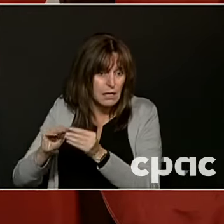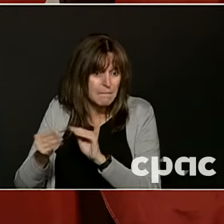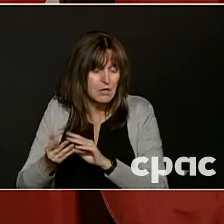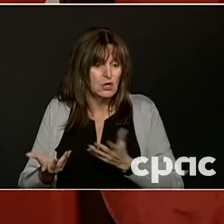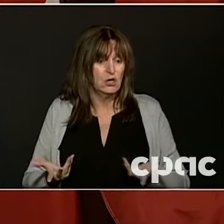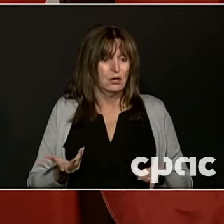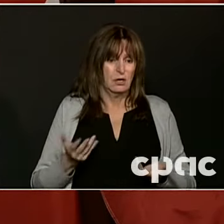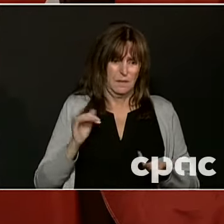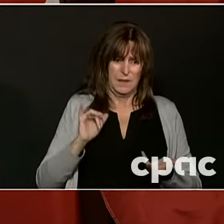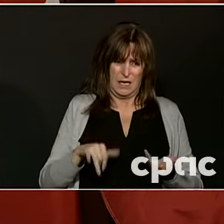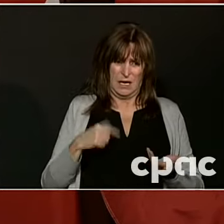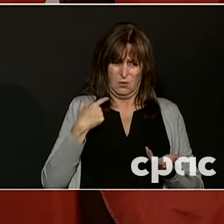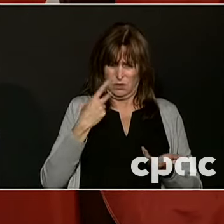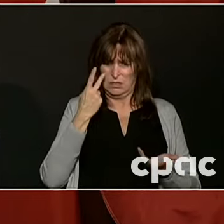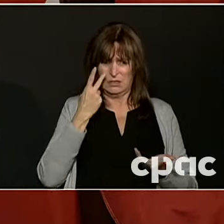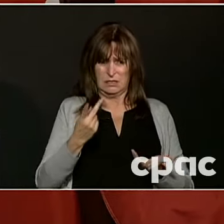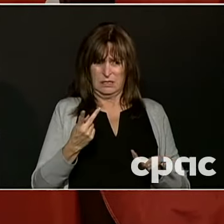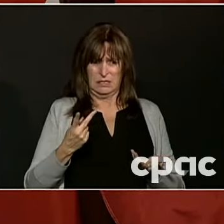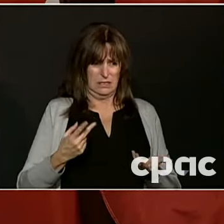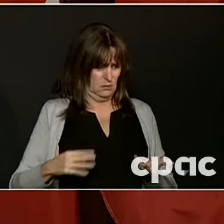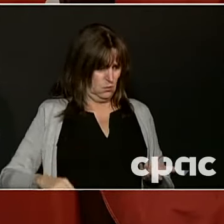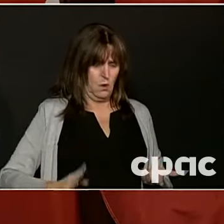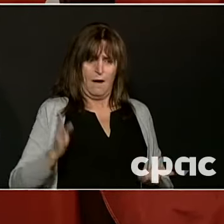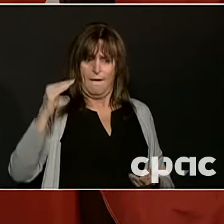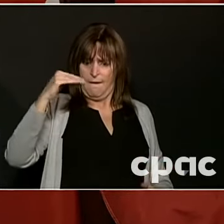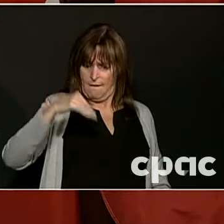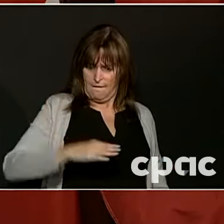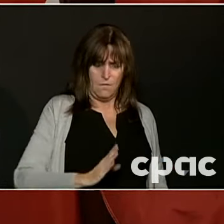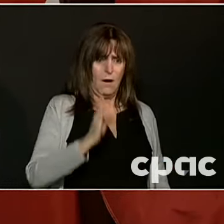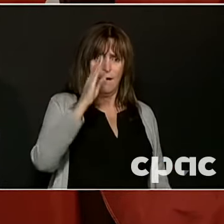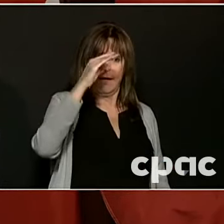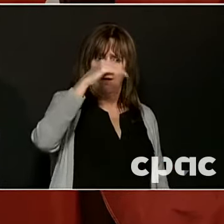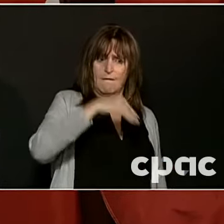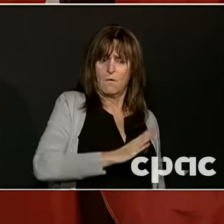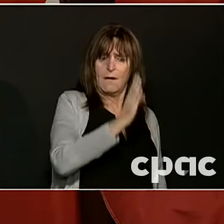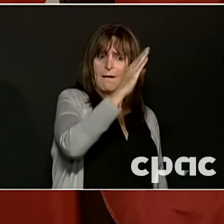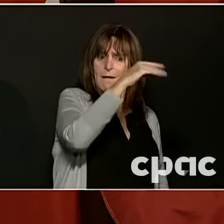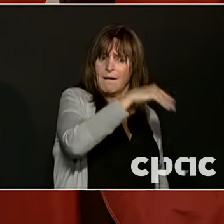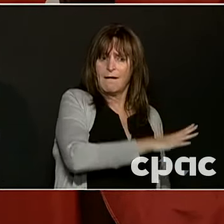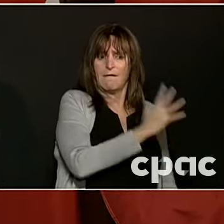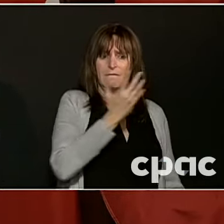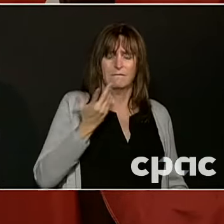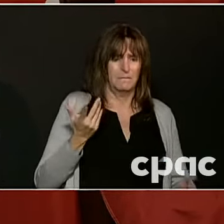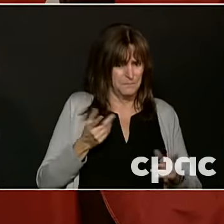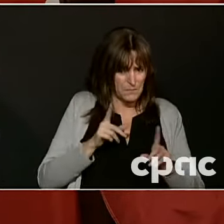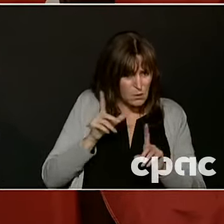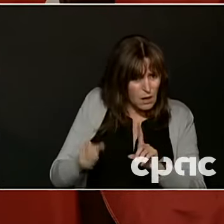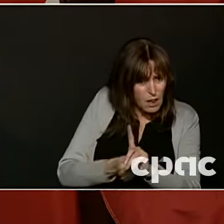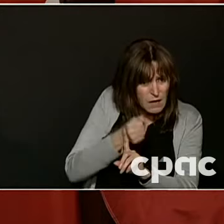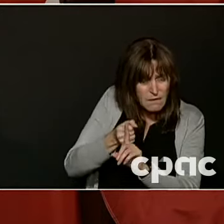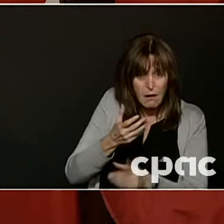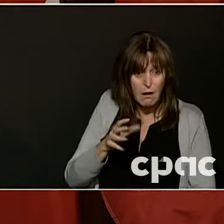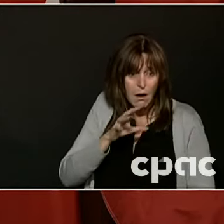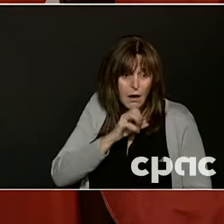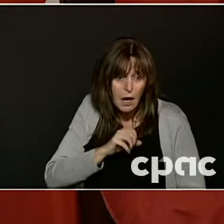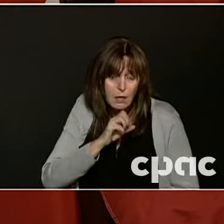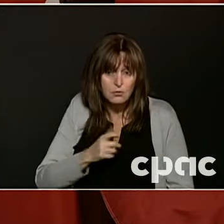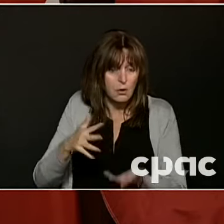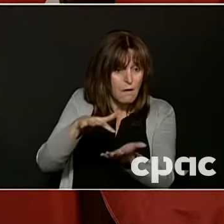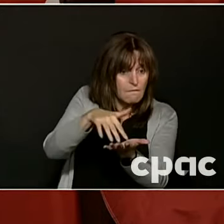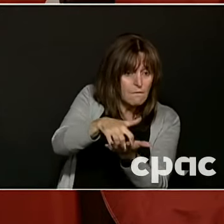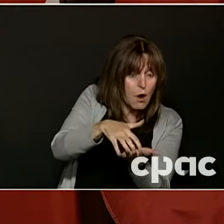our population and how is it affecting our population at writ large, which means our vulnerable, elderly, frail patients as